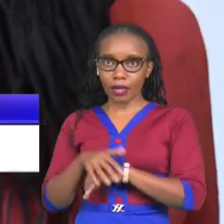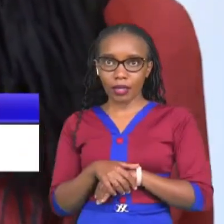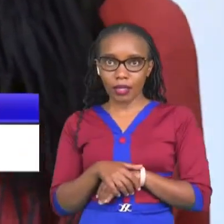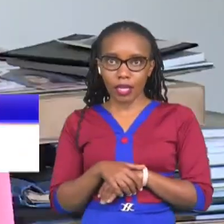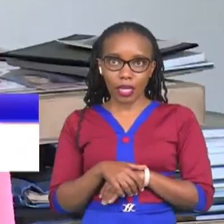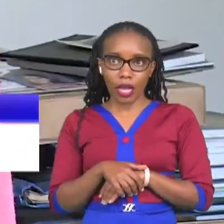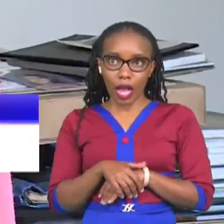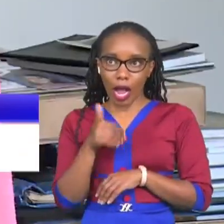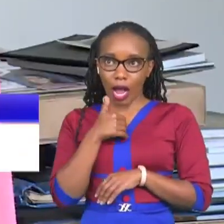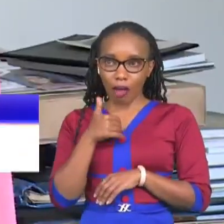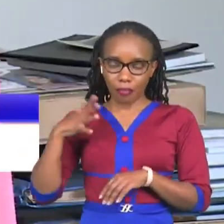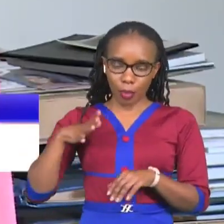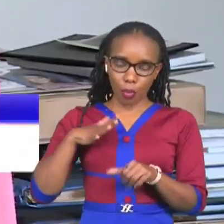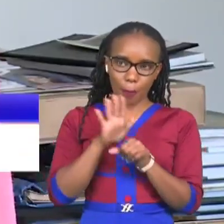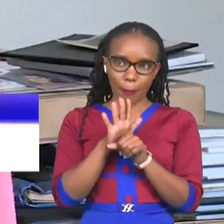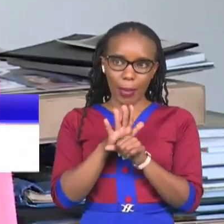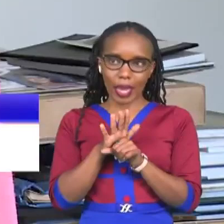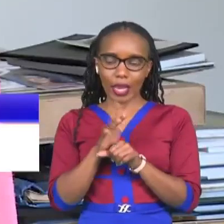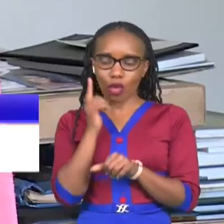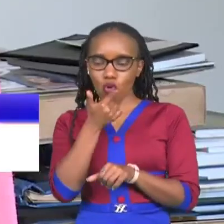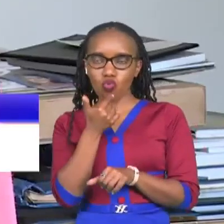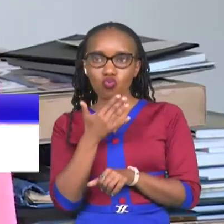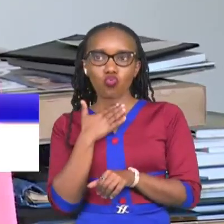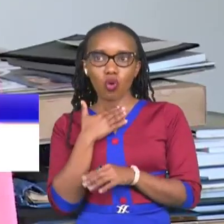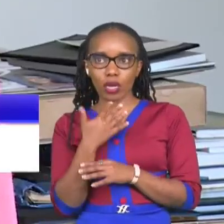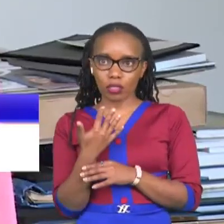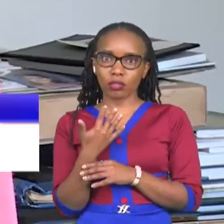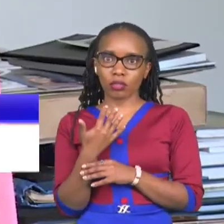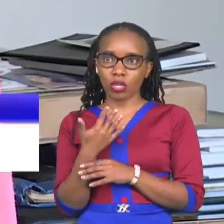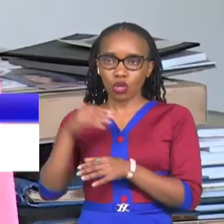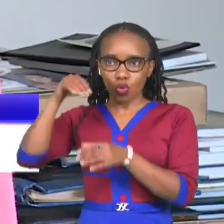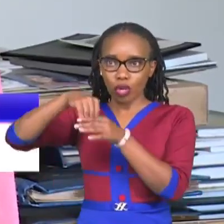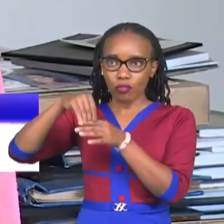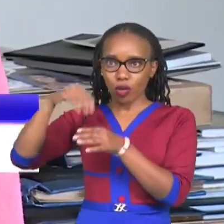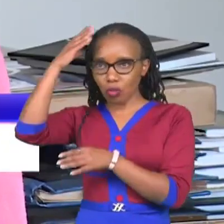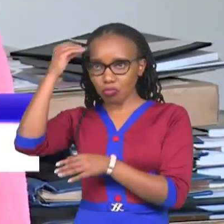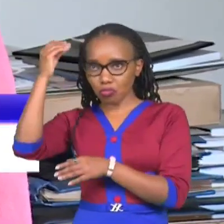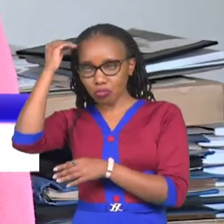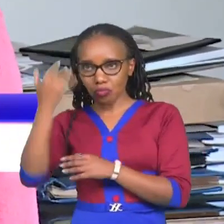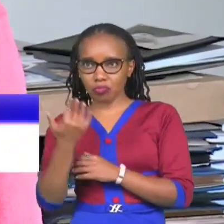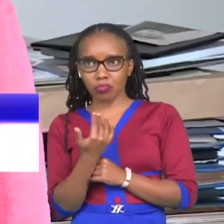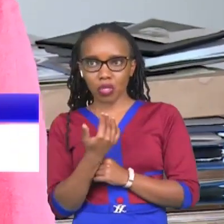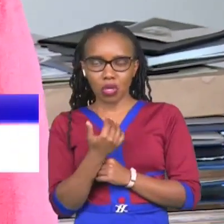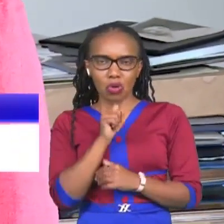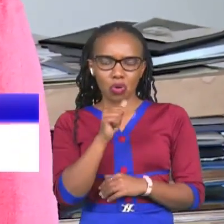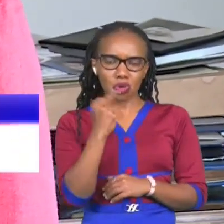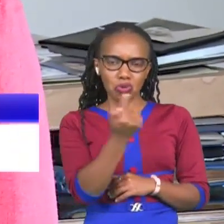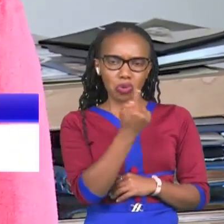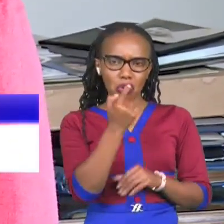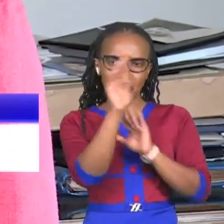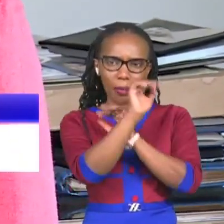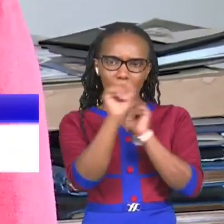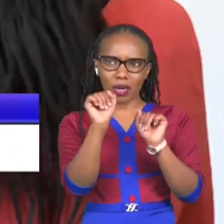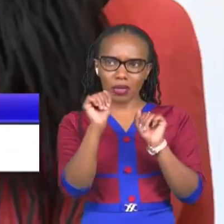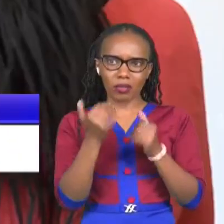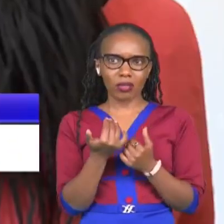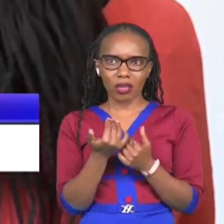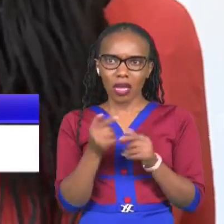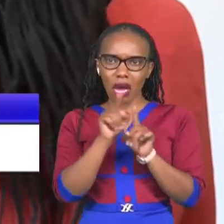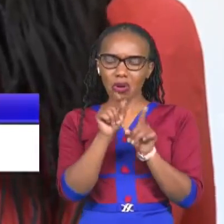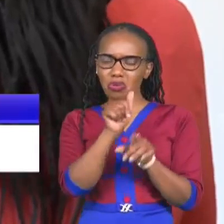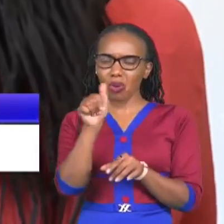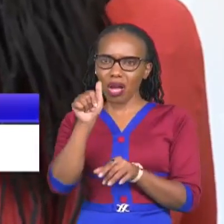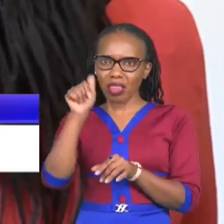of people who want to get a foothold in Somalia. It's not just President Erdogan and the Emir of Qatar. It's